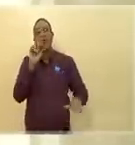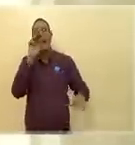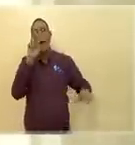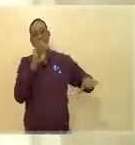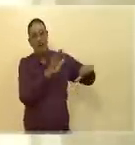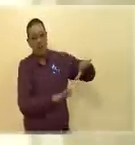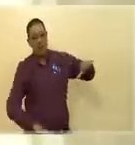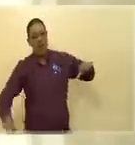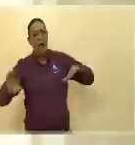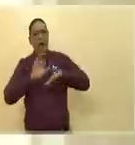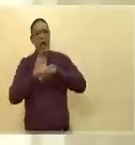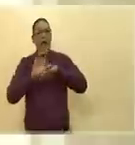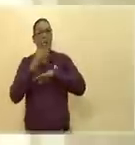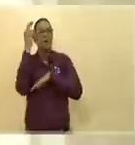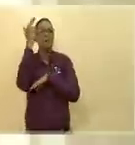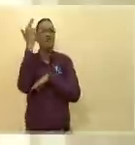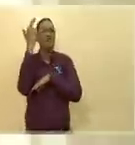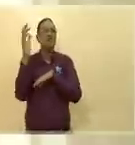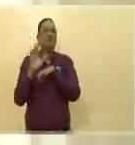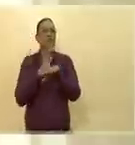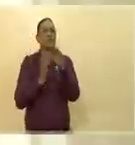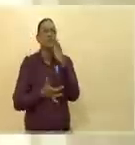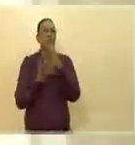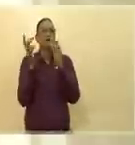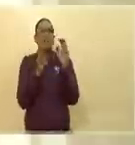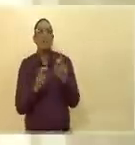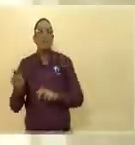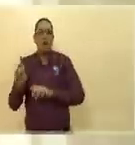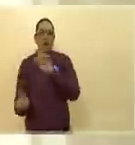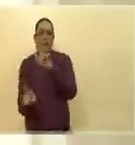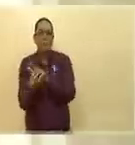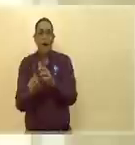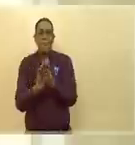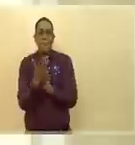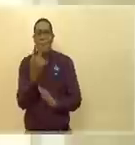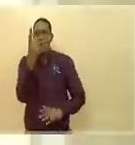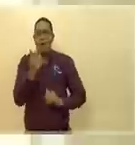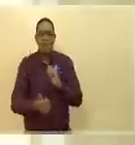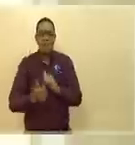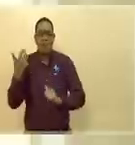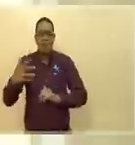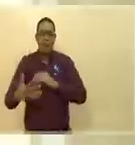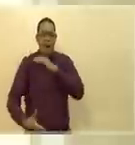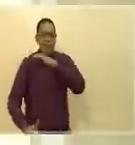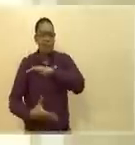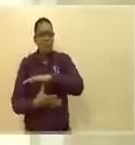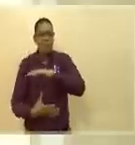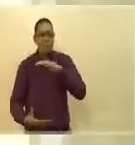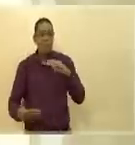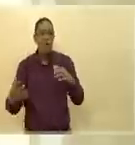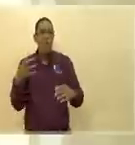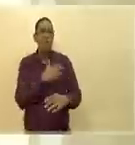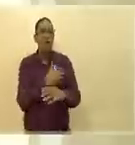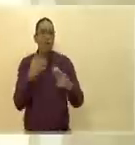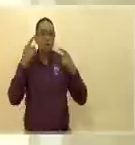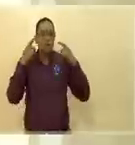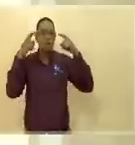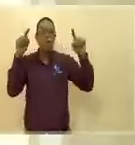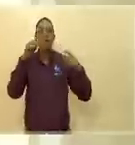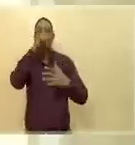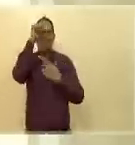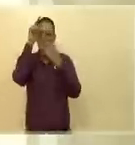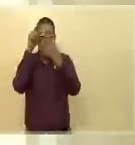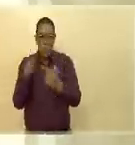Caribbean. And in recent years, digital transformation has emerged as one of the most powerful tools to achieve those